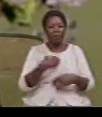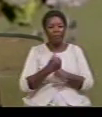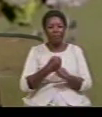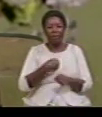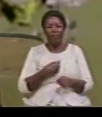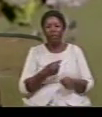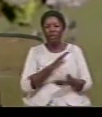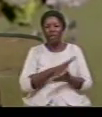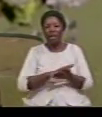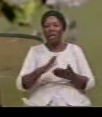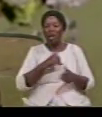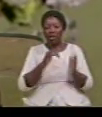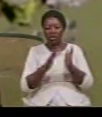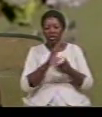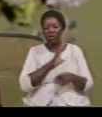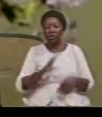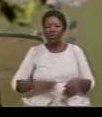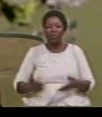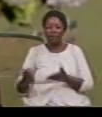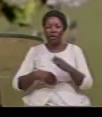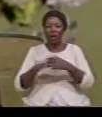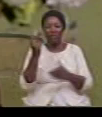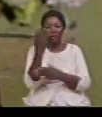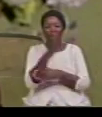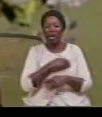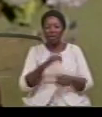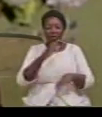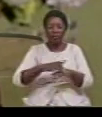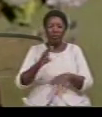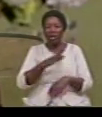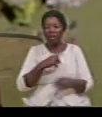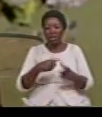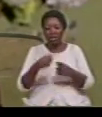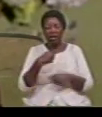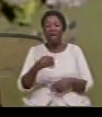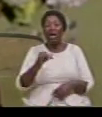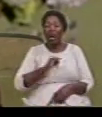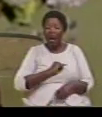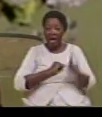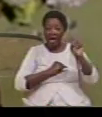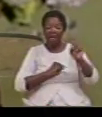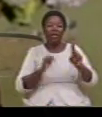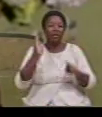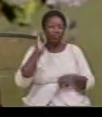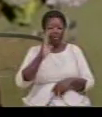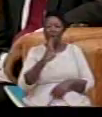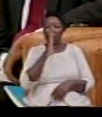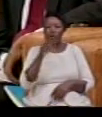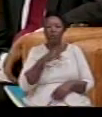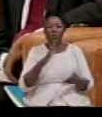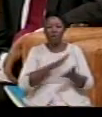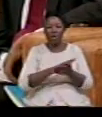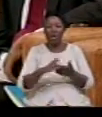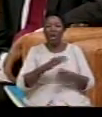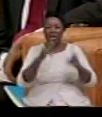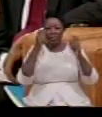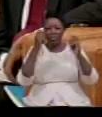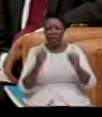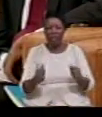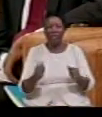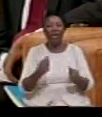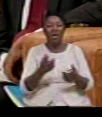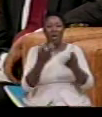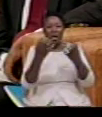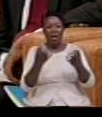put forth his hand and touched him, saying, I will, be thou clean. And immediately his leprosy